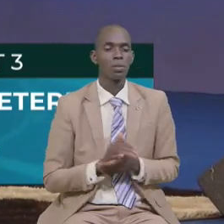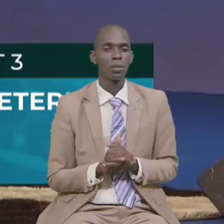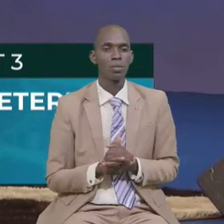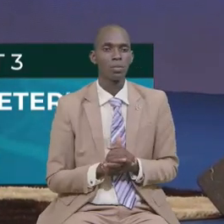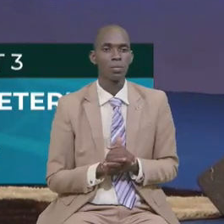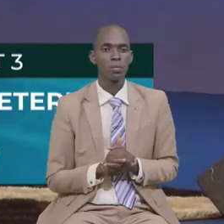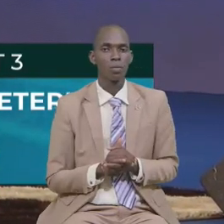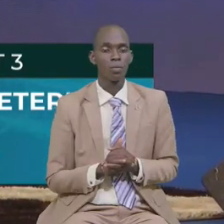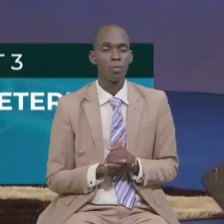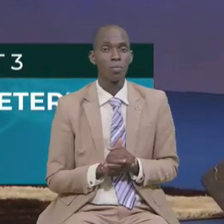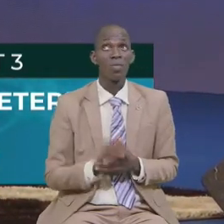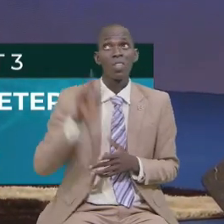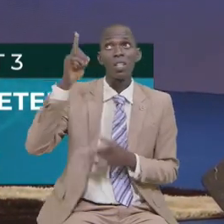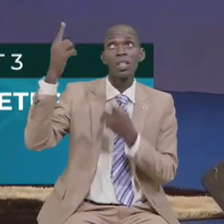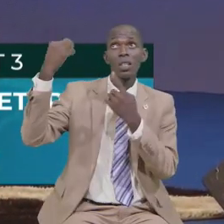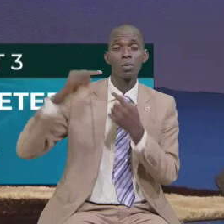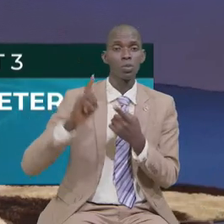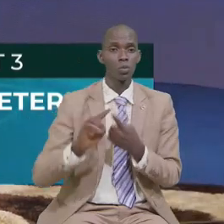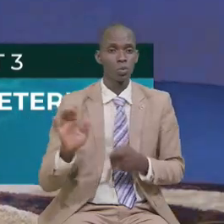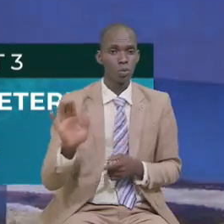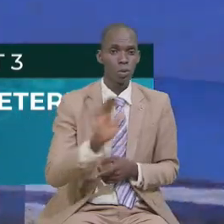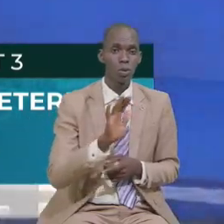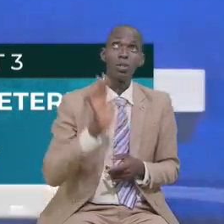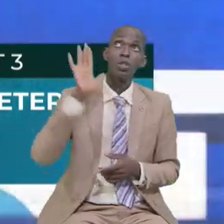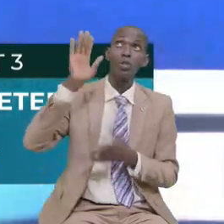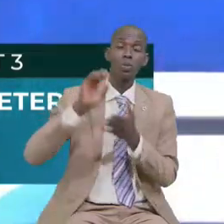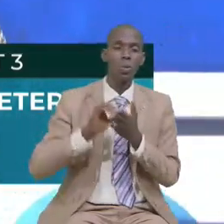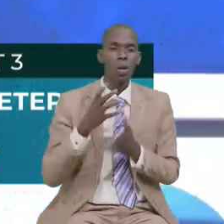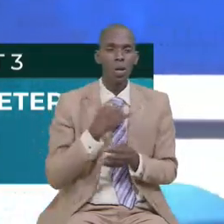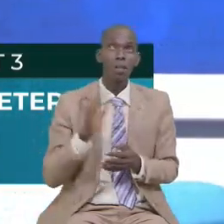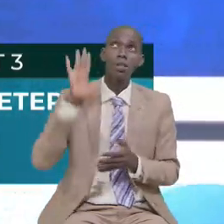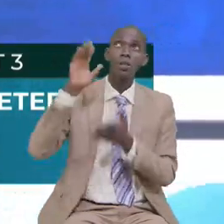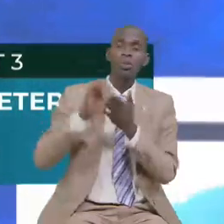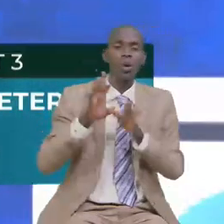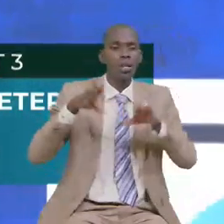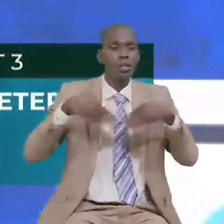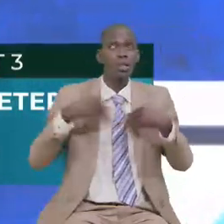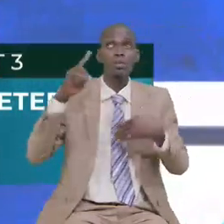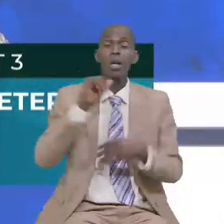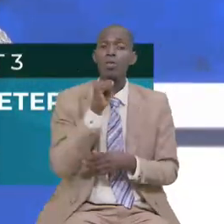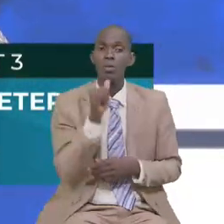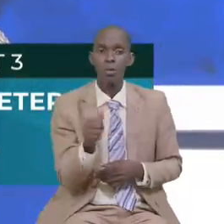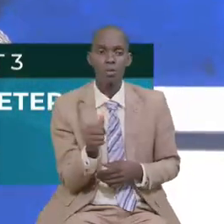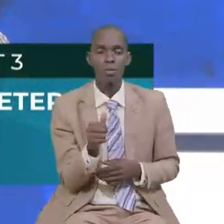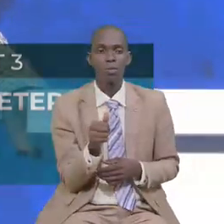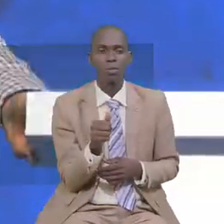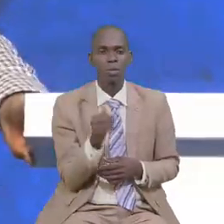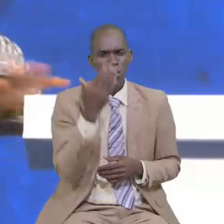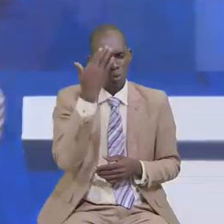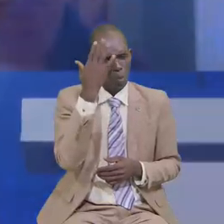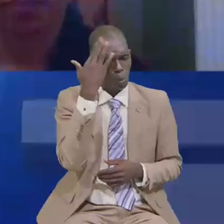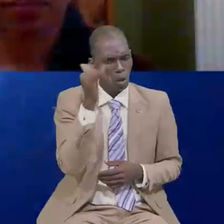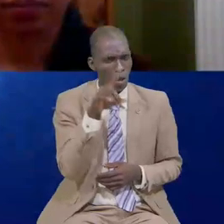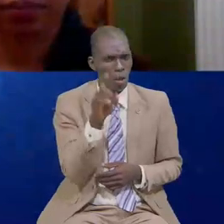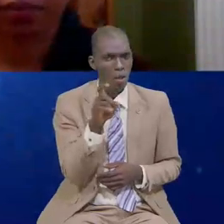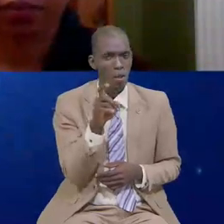He came unto his own, and his own received him not. You know why? They had